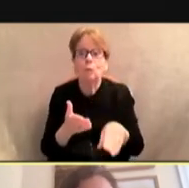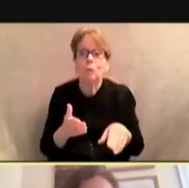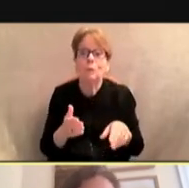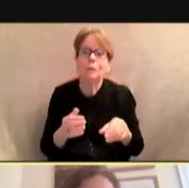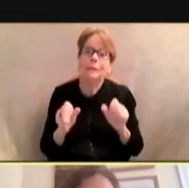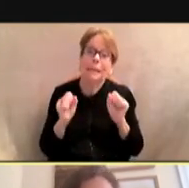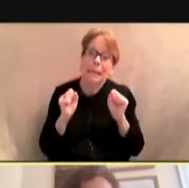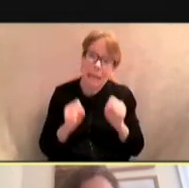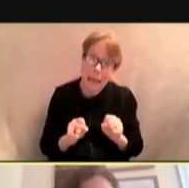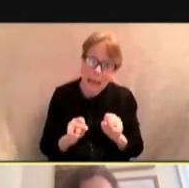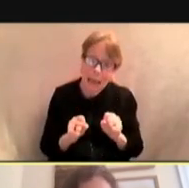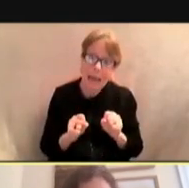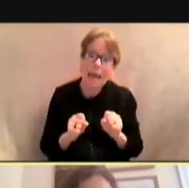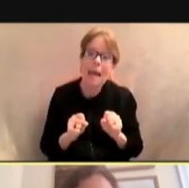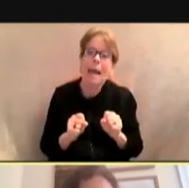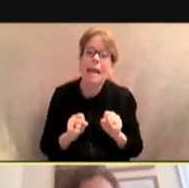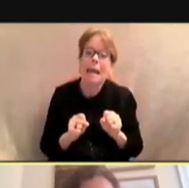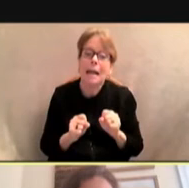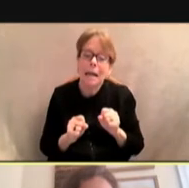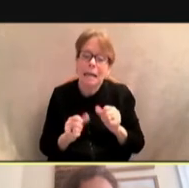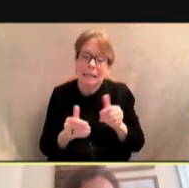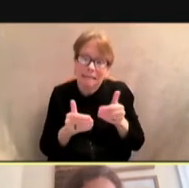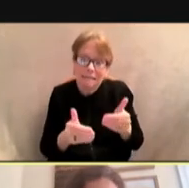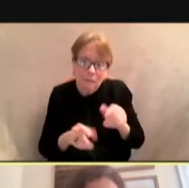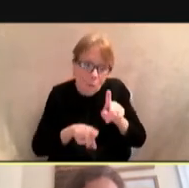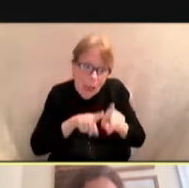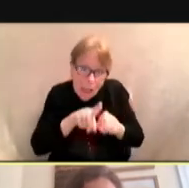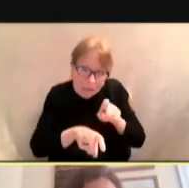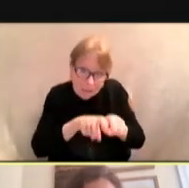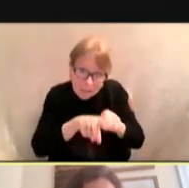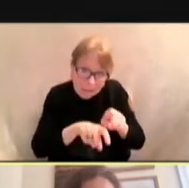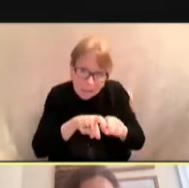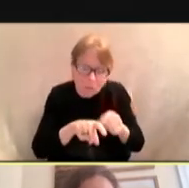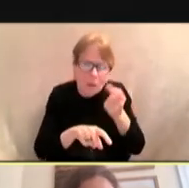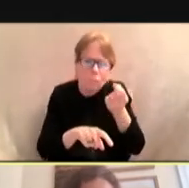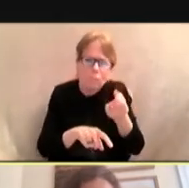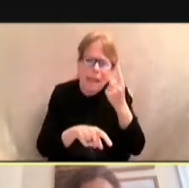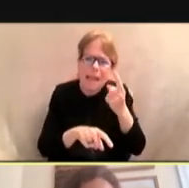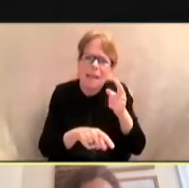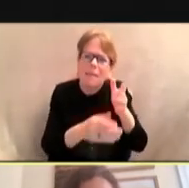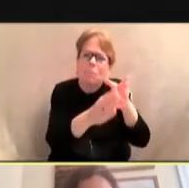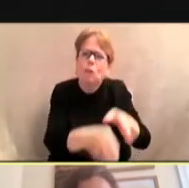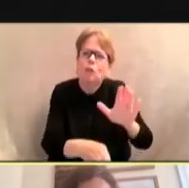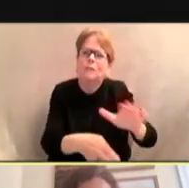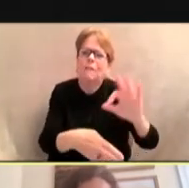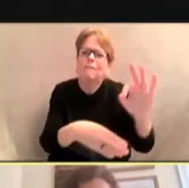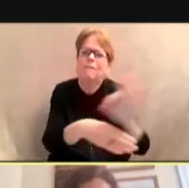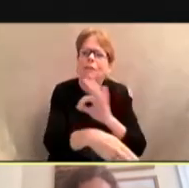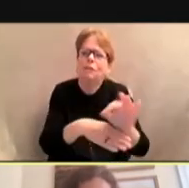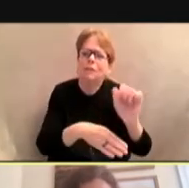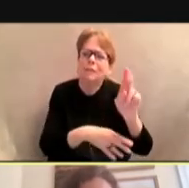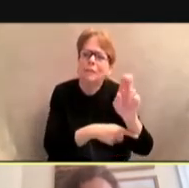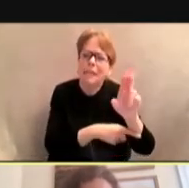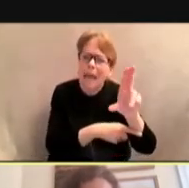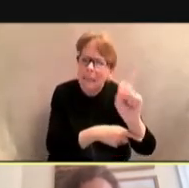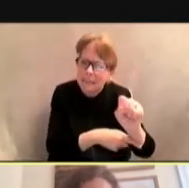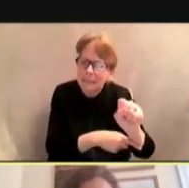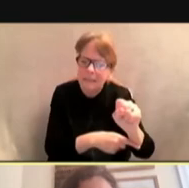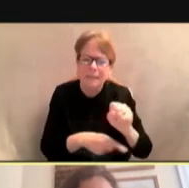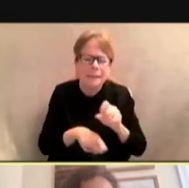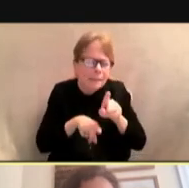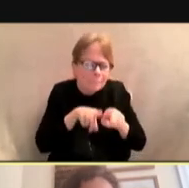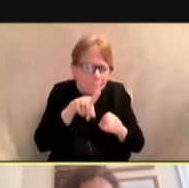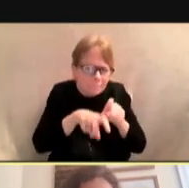to ask the questions necessary to understand the functional status of their patients and the needs that patients have in order